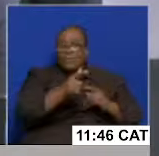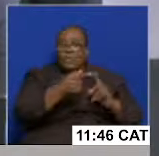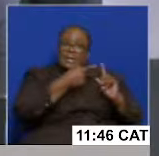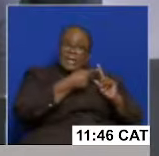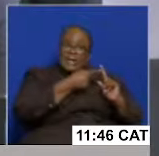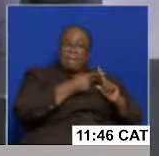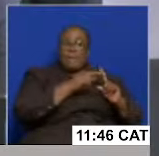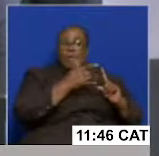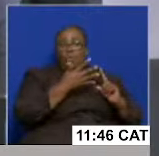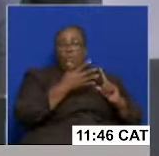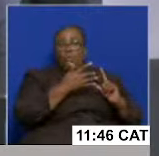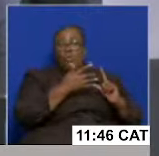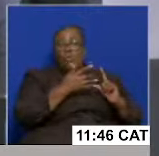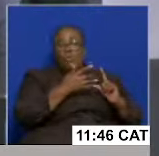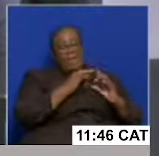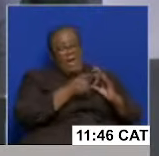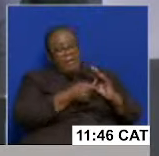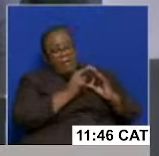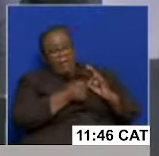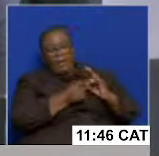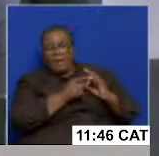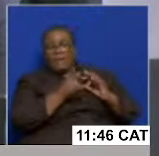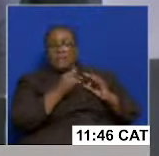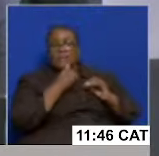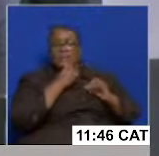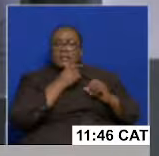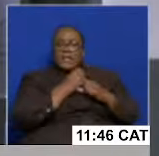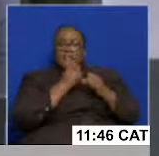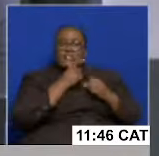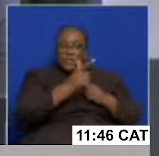tell you that Mkhwanazi was there on the day in question?